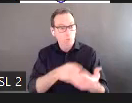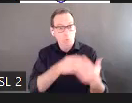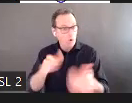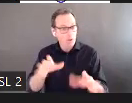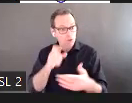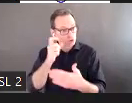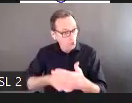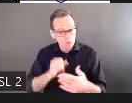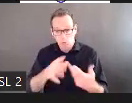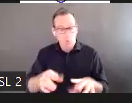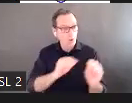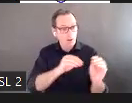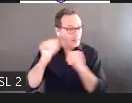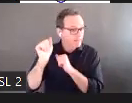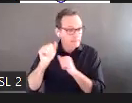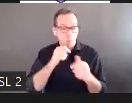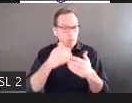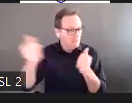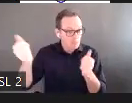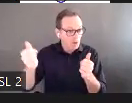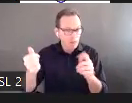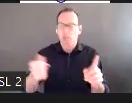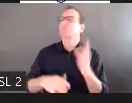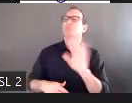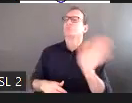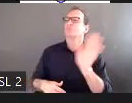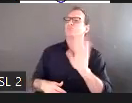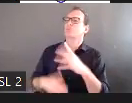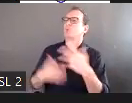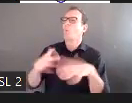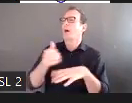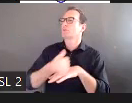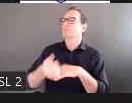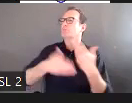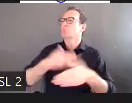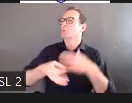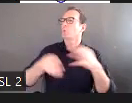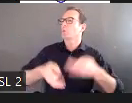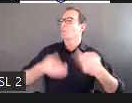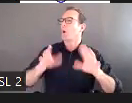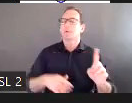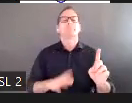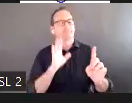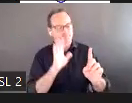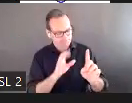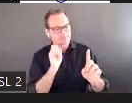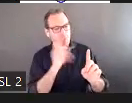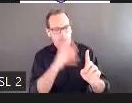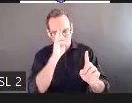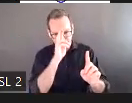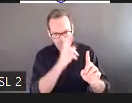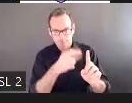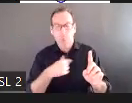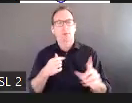decline to formally move forward for a prosecution. We safety plan. We put boundary setting in